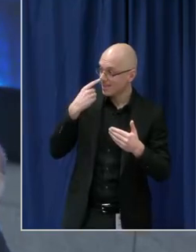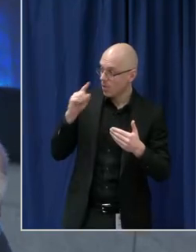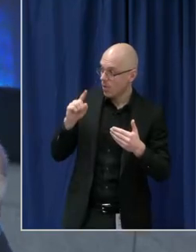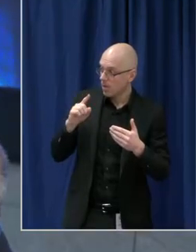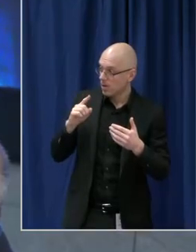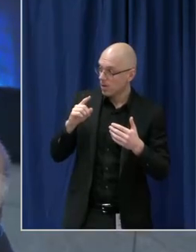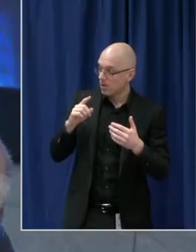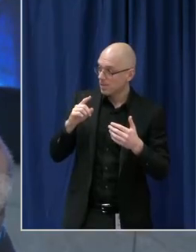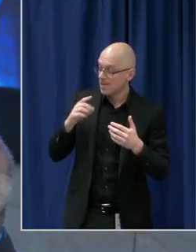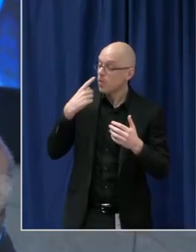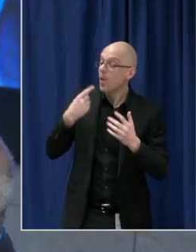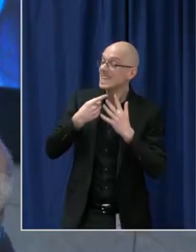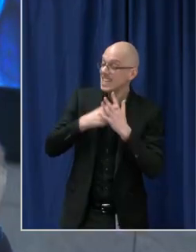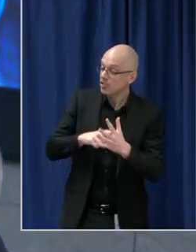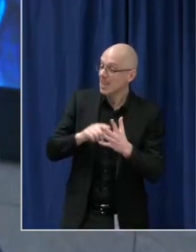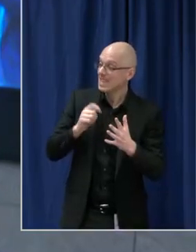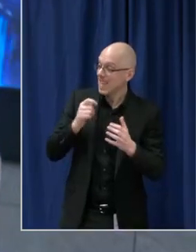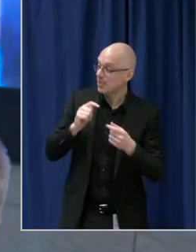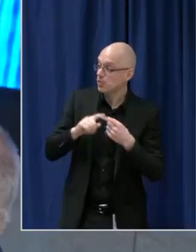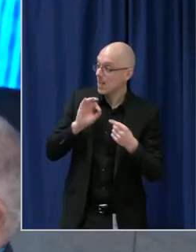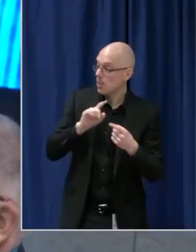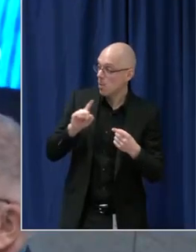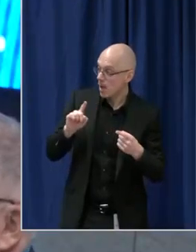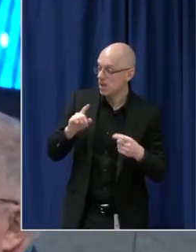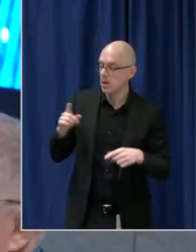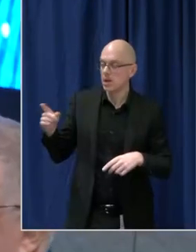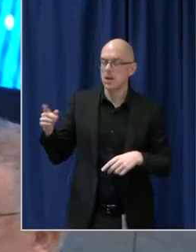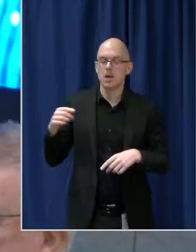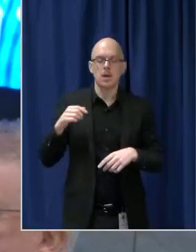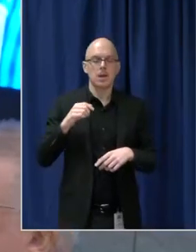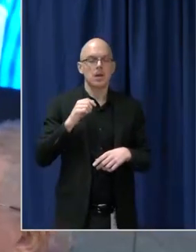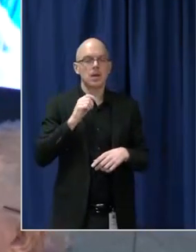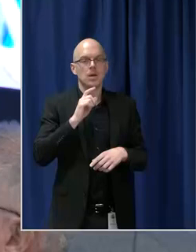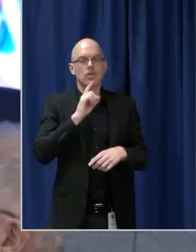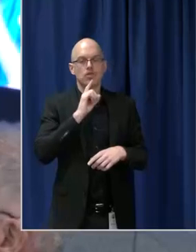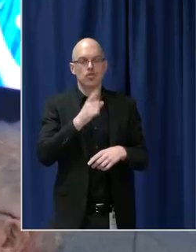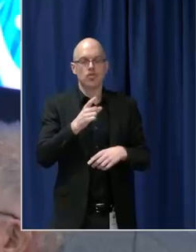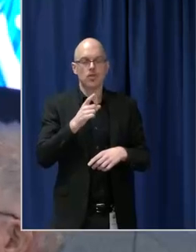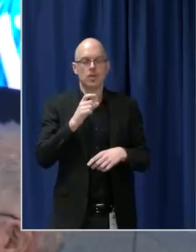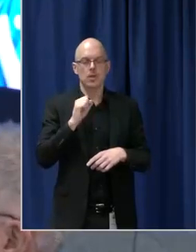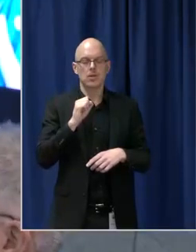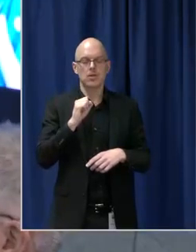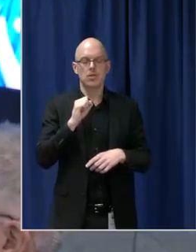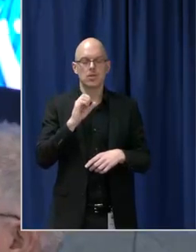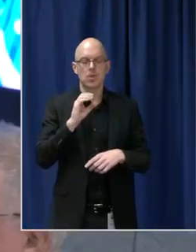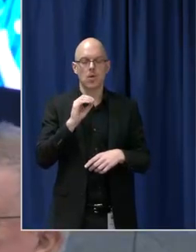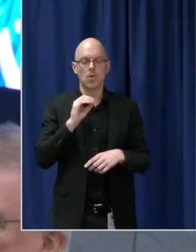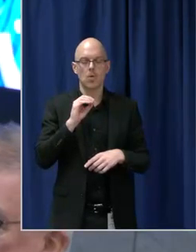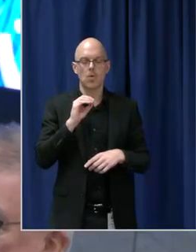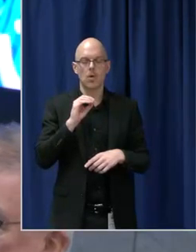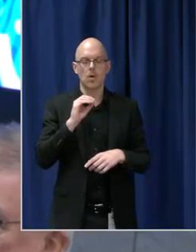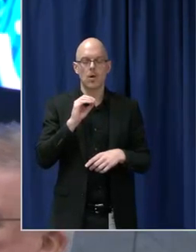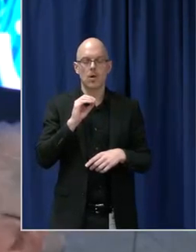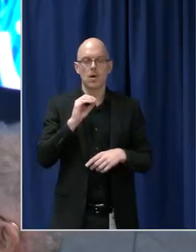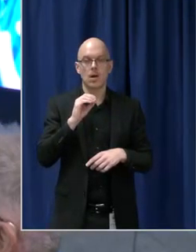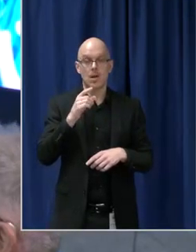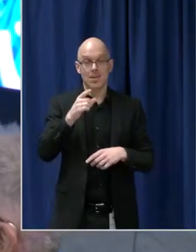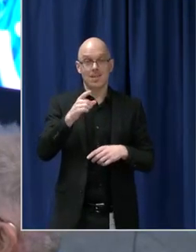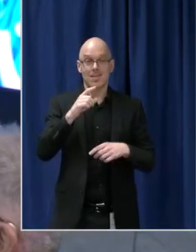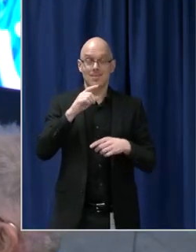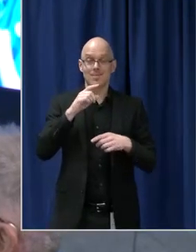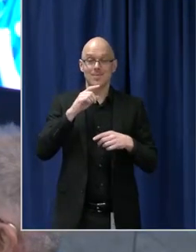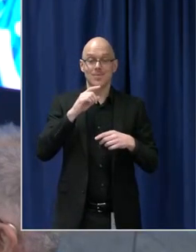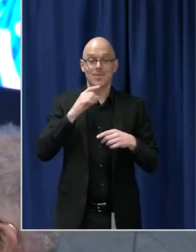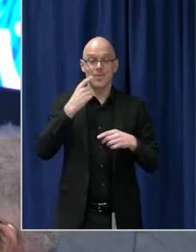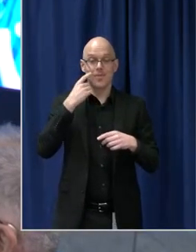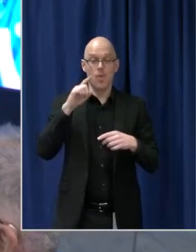initiating text to 911? Sure. So in terms of having a provider